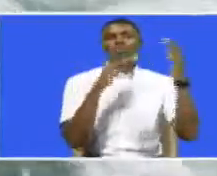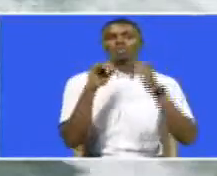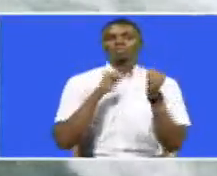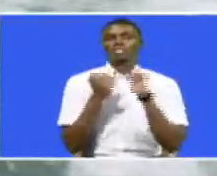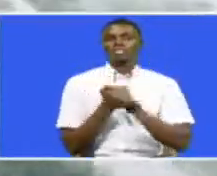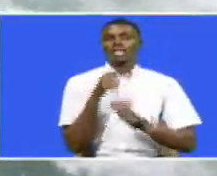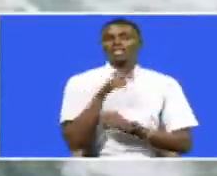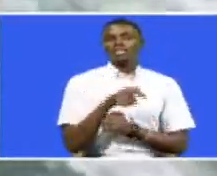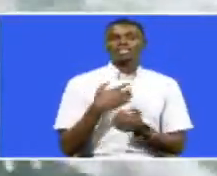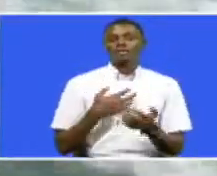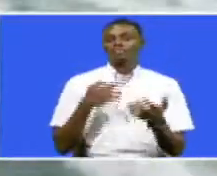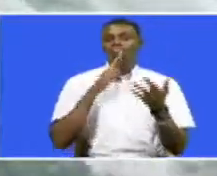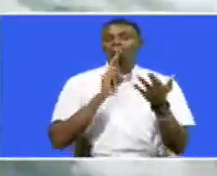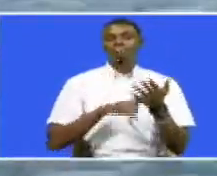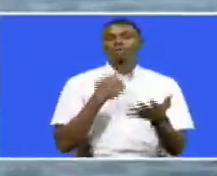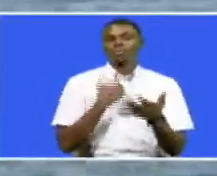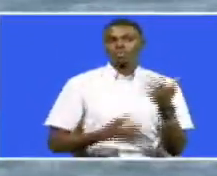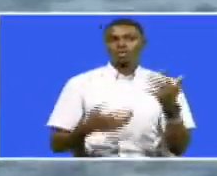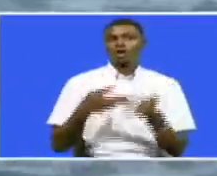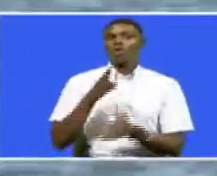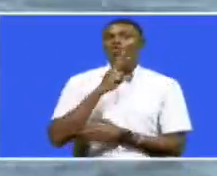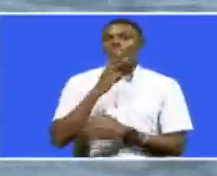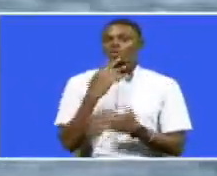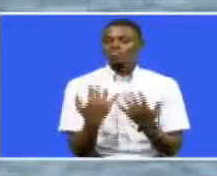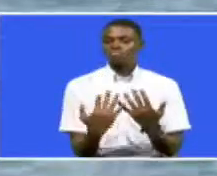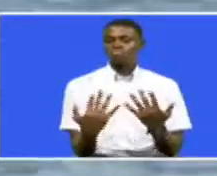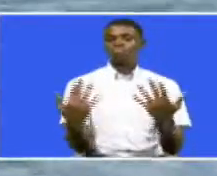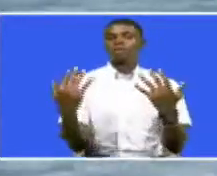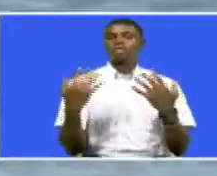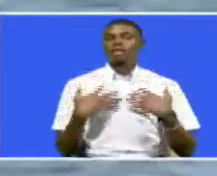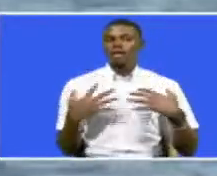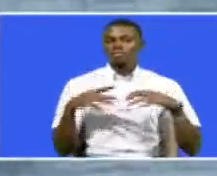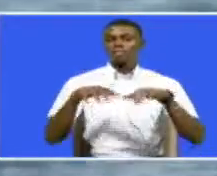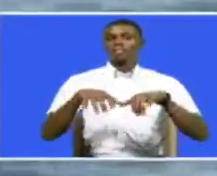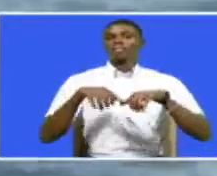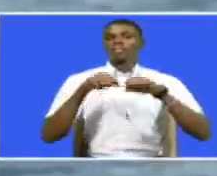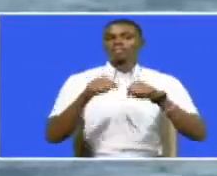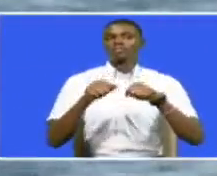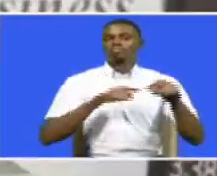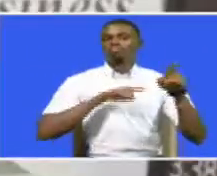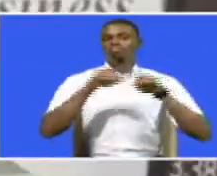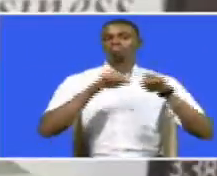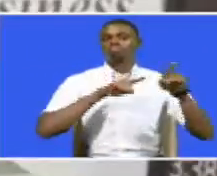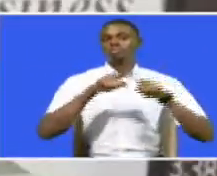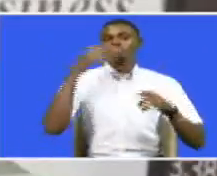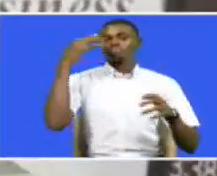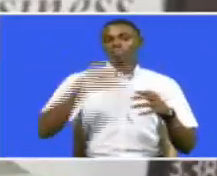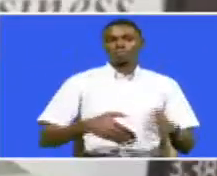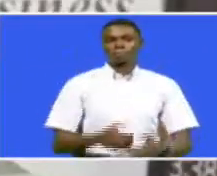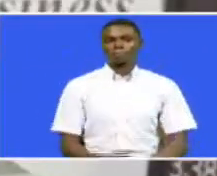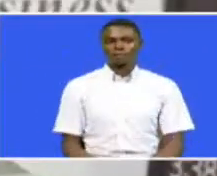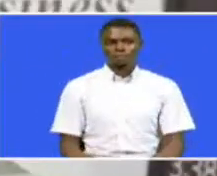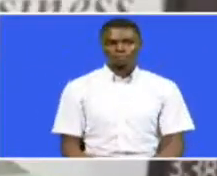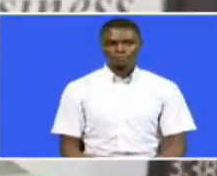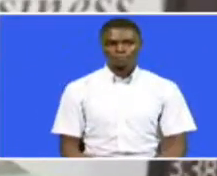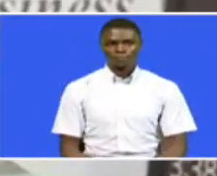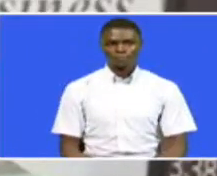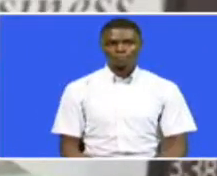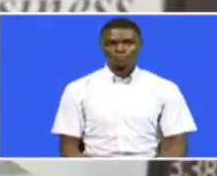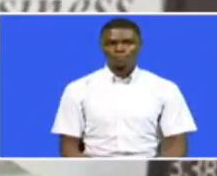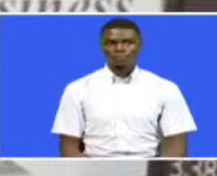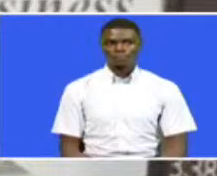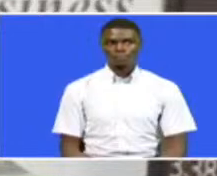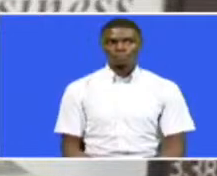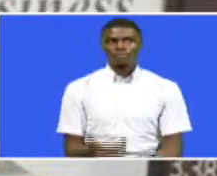This has resulted in water hyacinth that has limited maritime transport. Goods